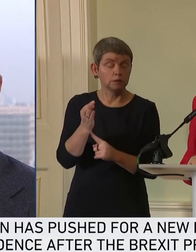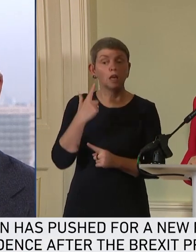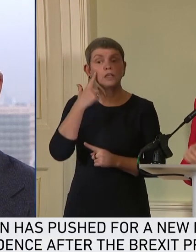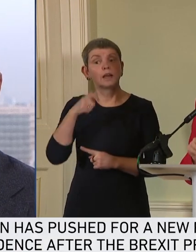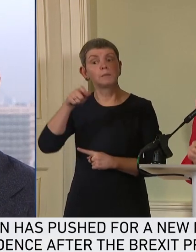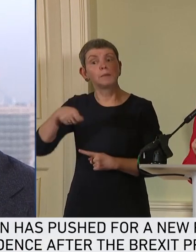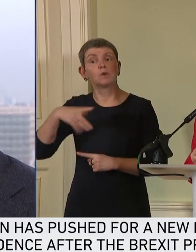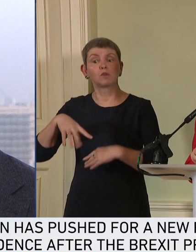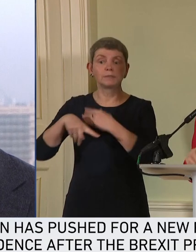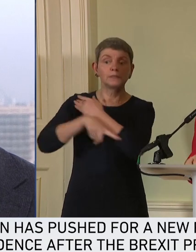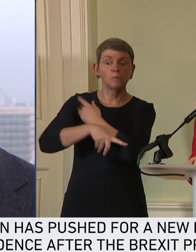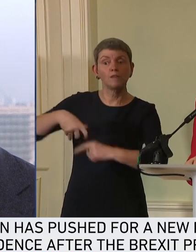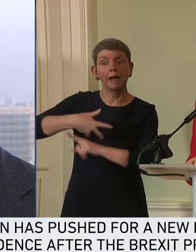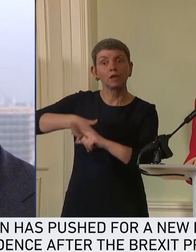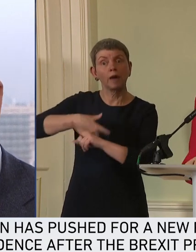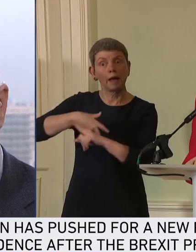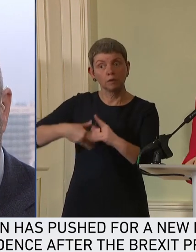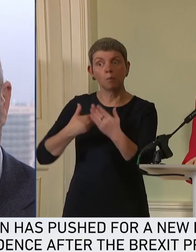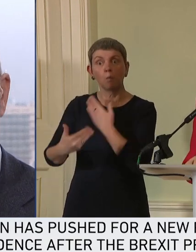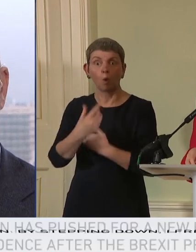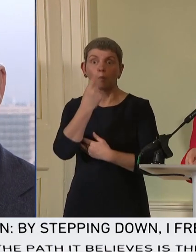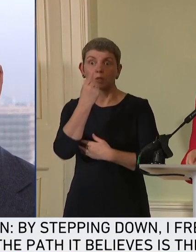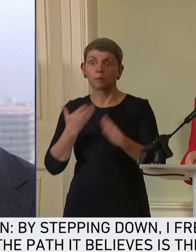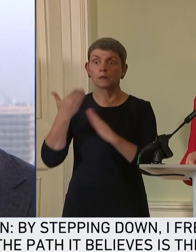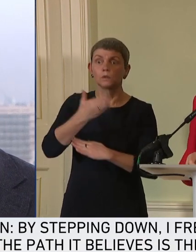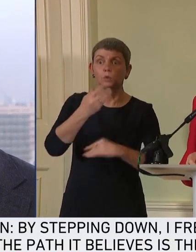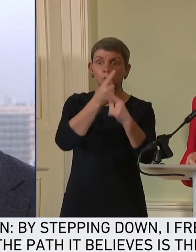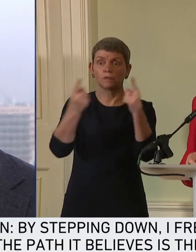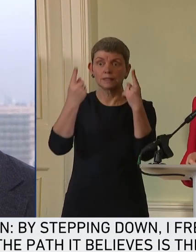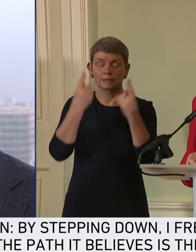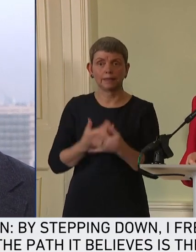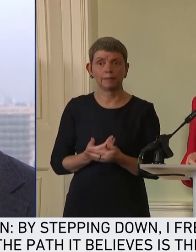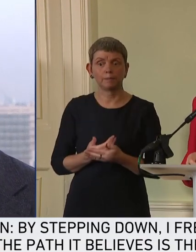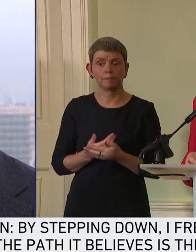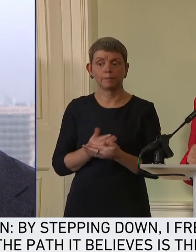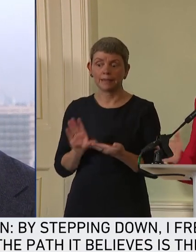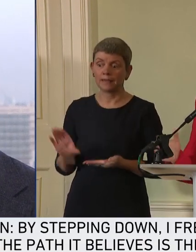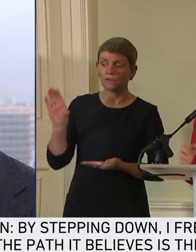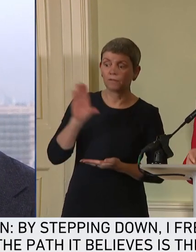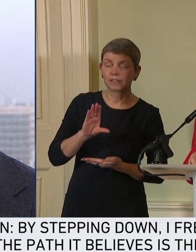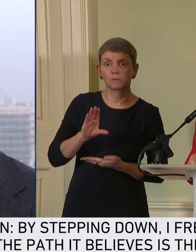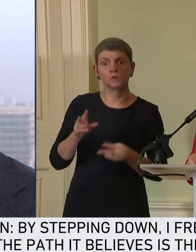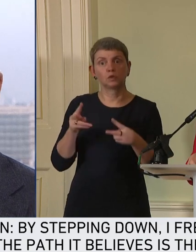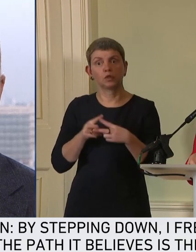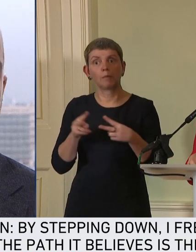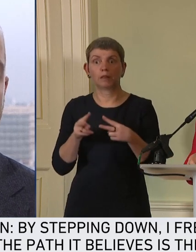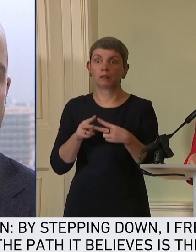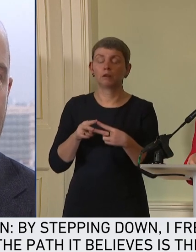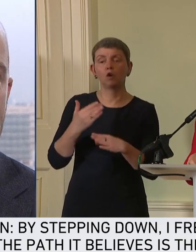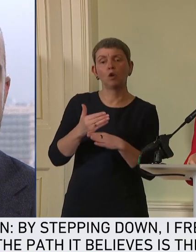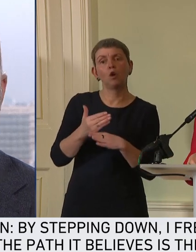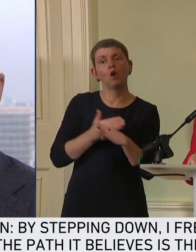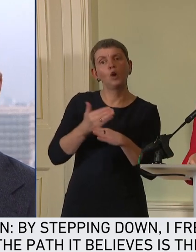taken, choices that she's made, positions that she holds, that aren't necessarily shared by the rest of her